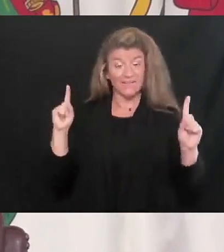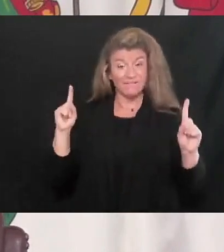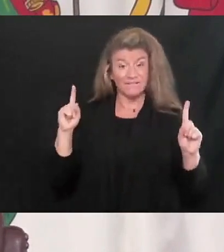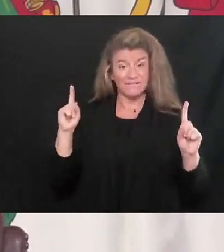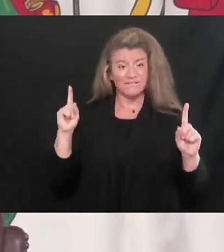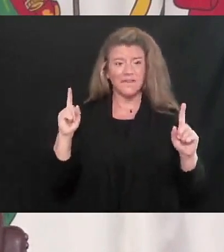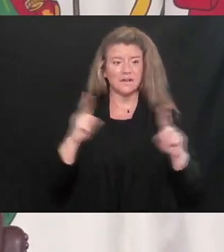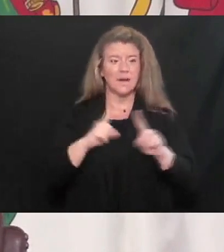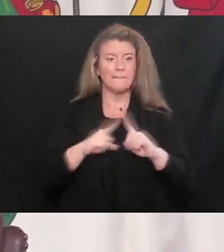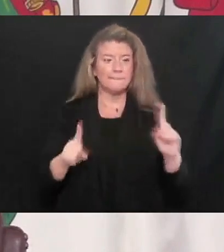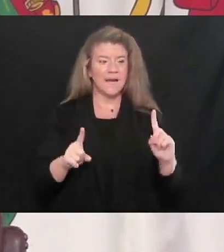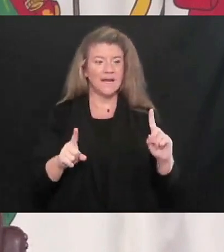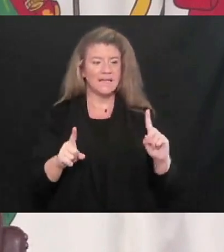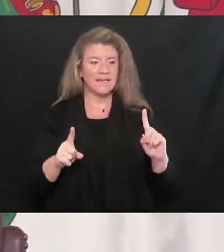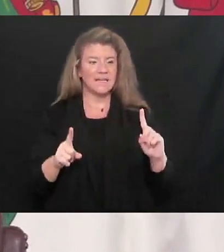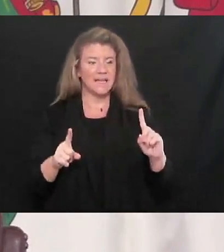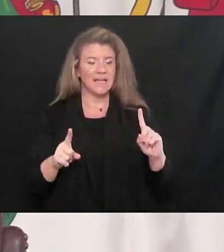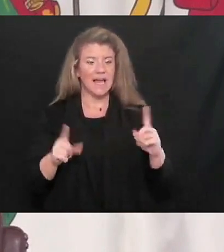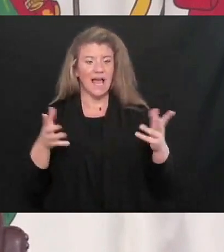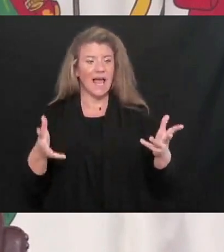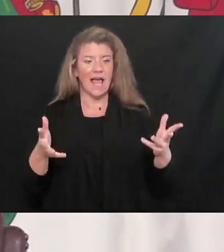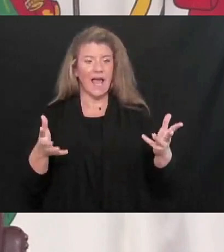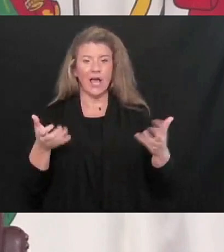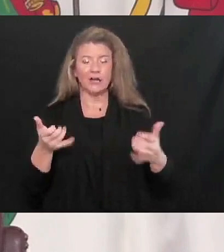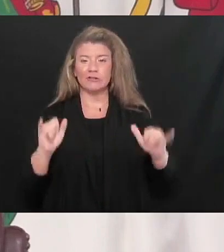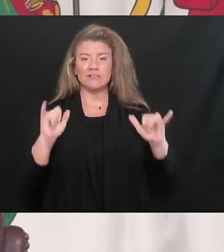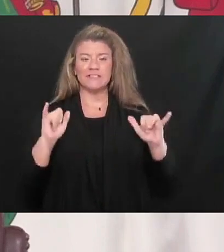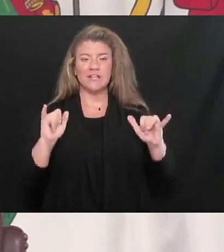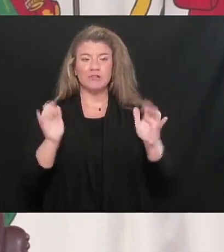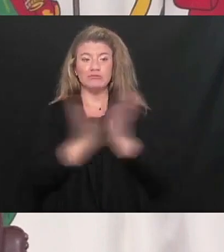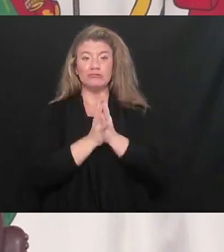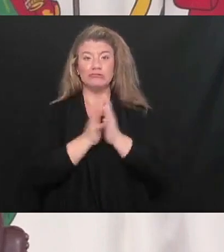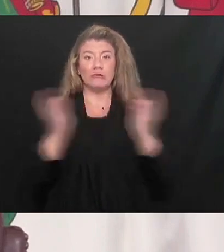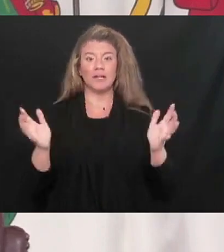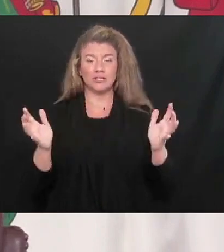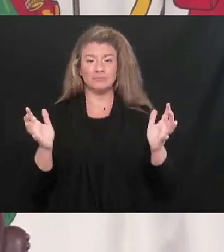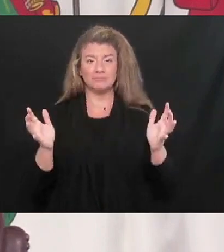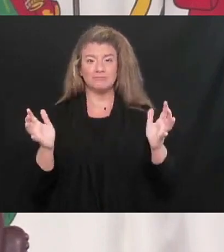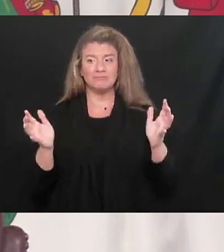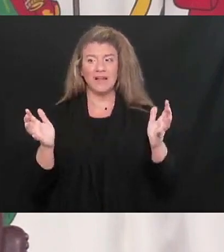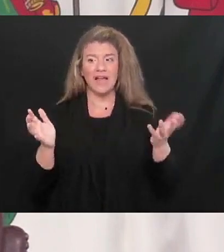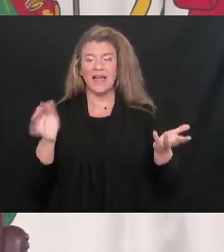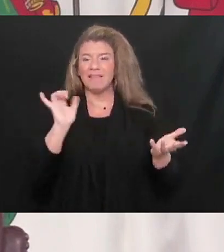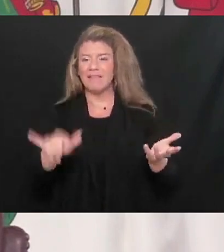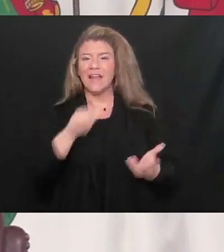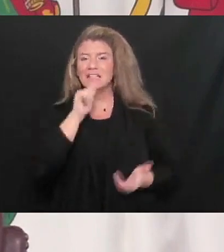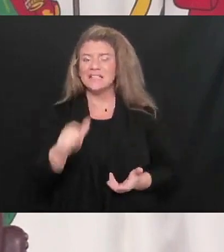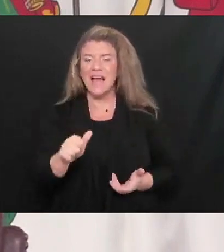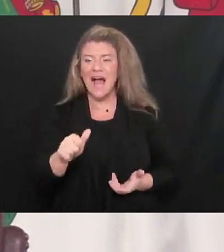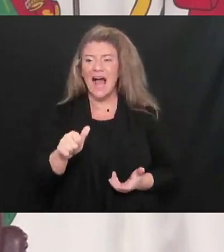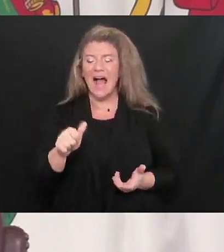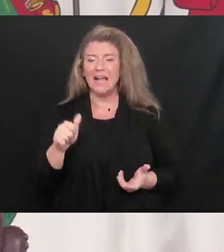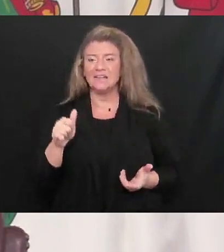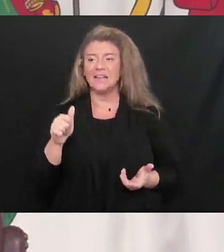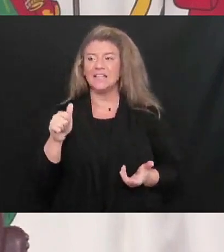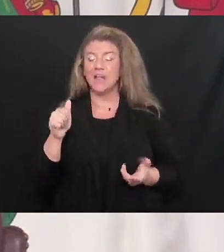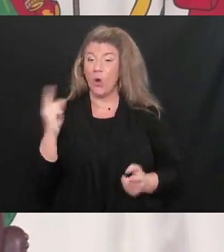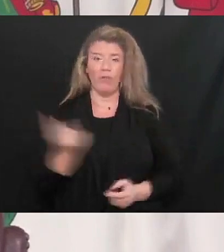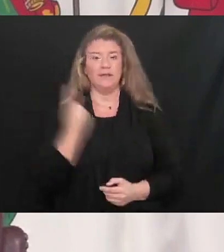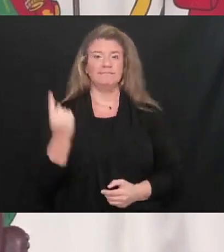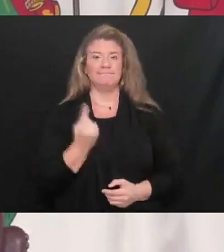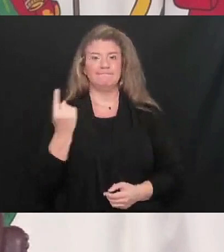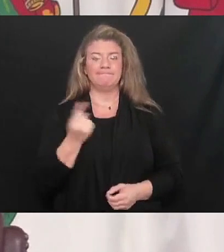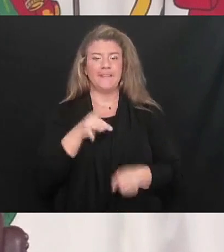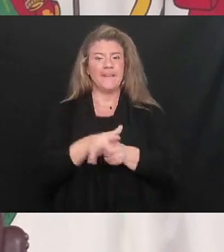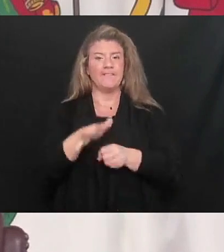it's not, there's still so much of it that it is not the end-all do-all.